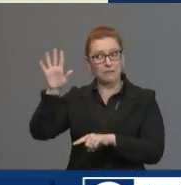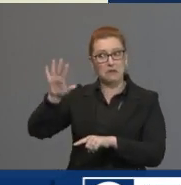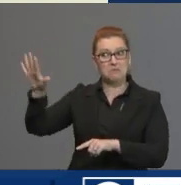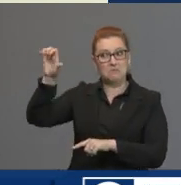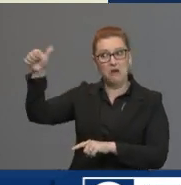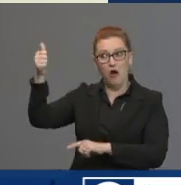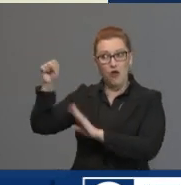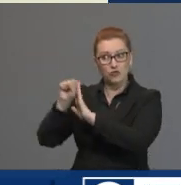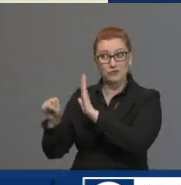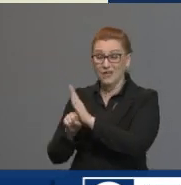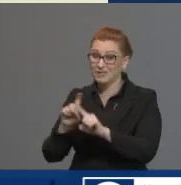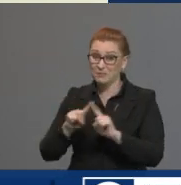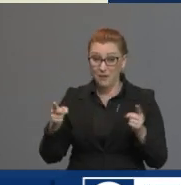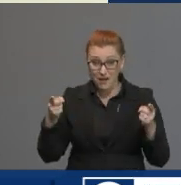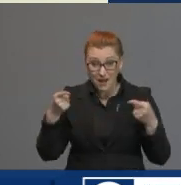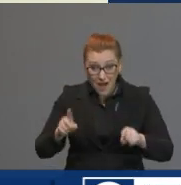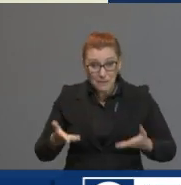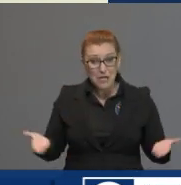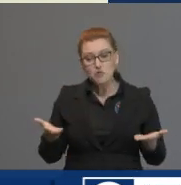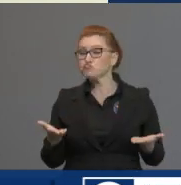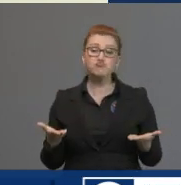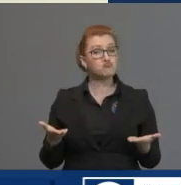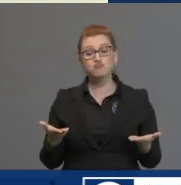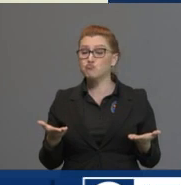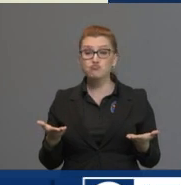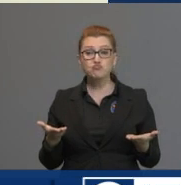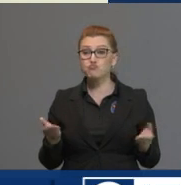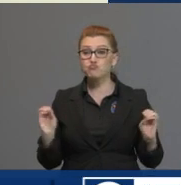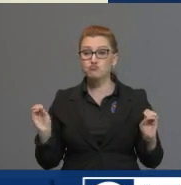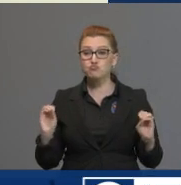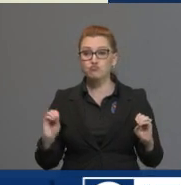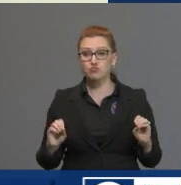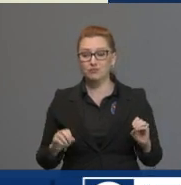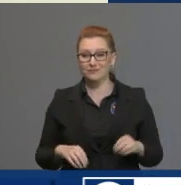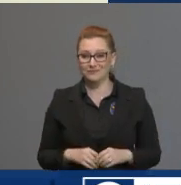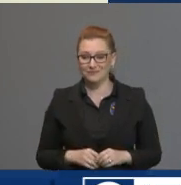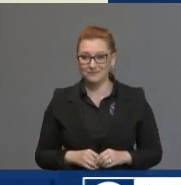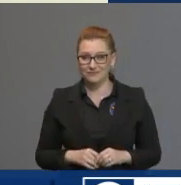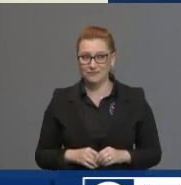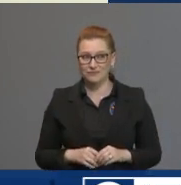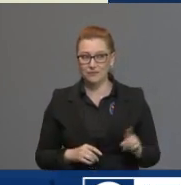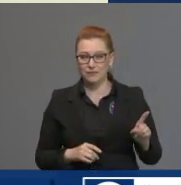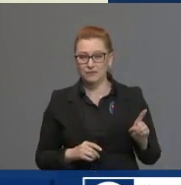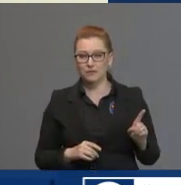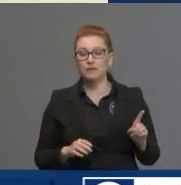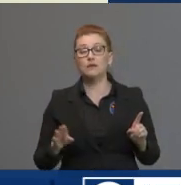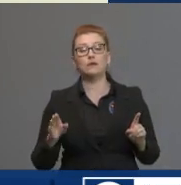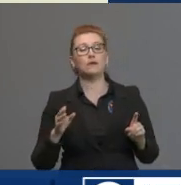states. They're not happening in the state of Arizona. We'll come over here.